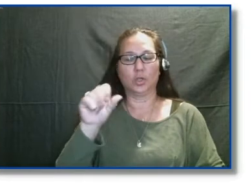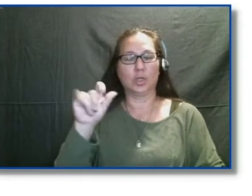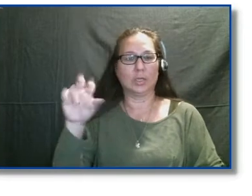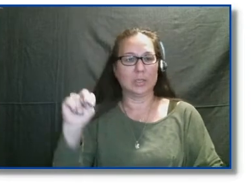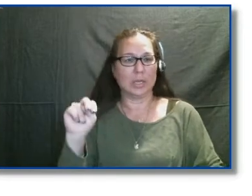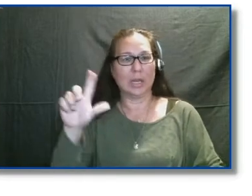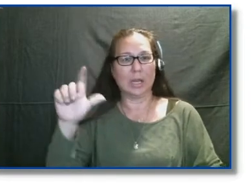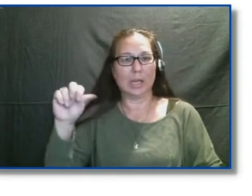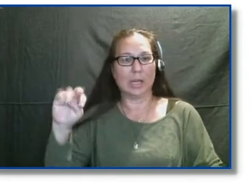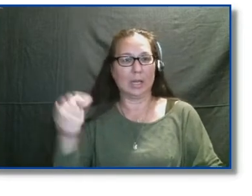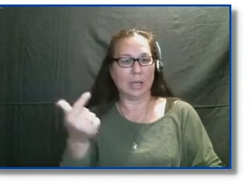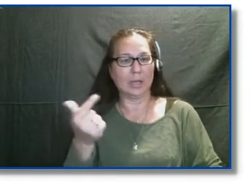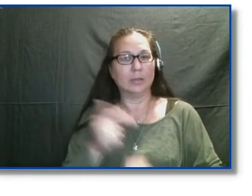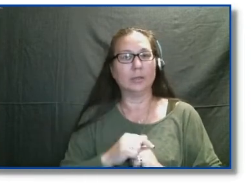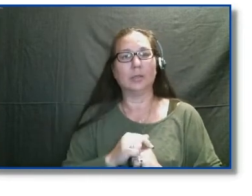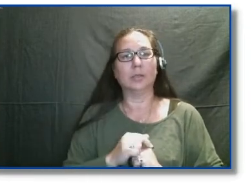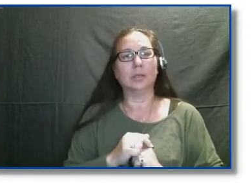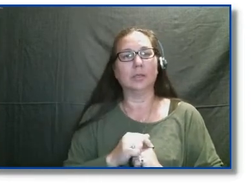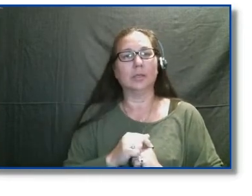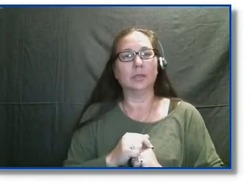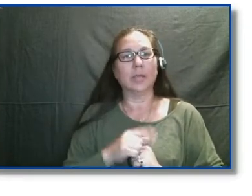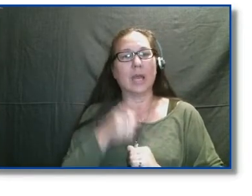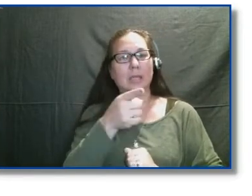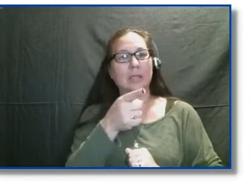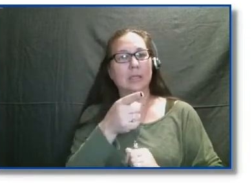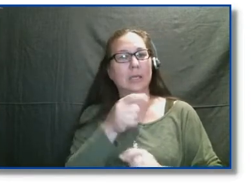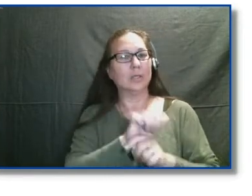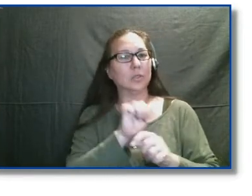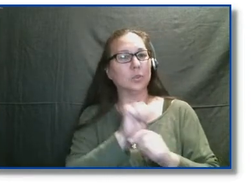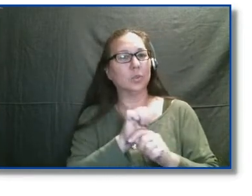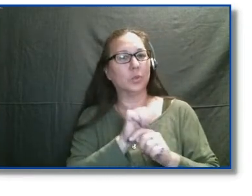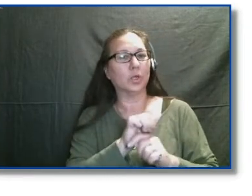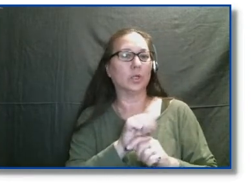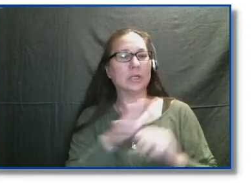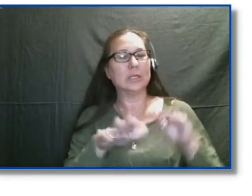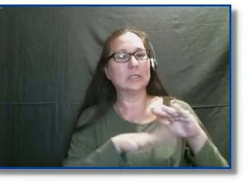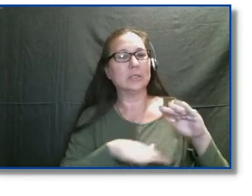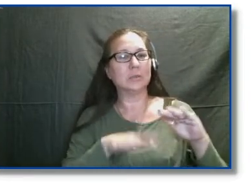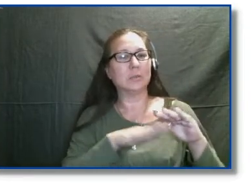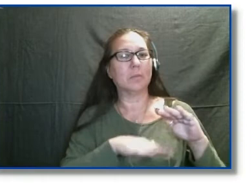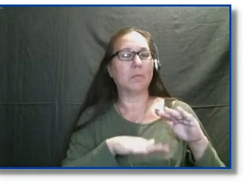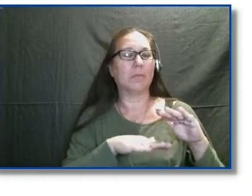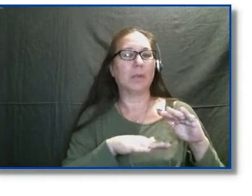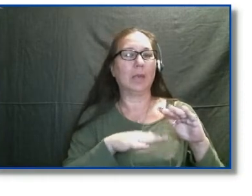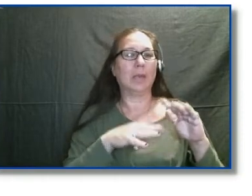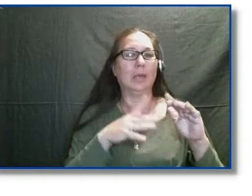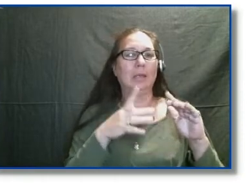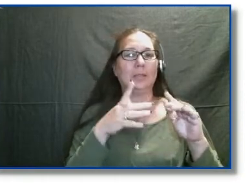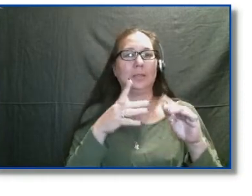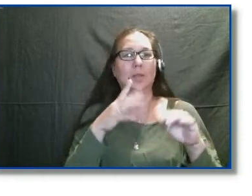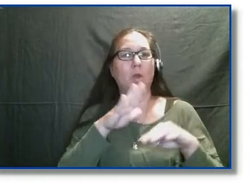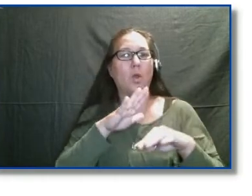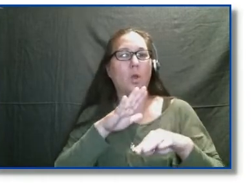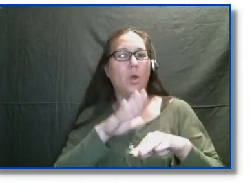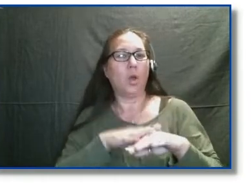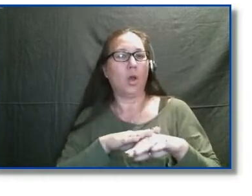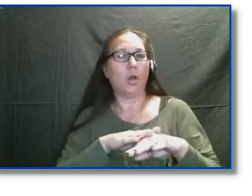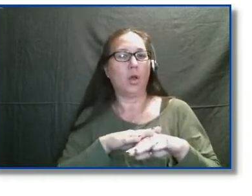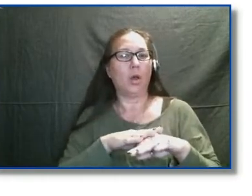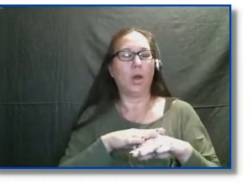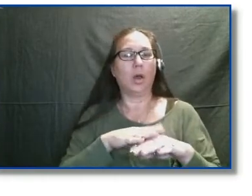so these works are based on the research of Genevieve von Petzinger, who's the author of a